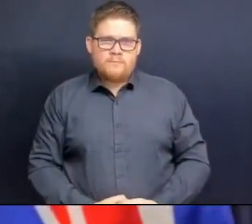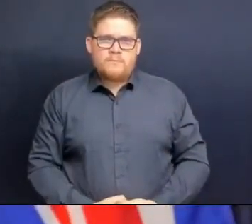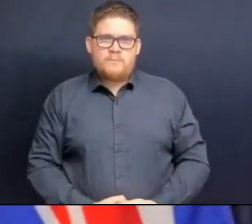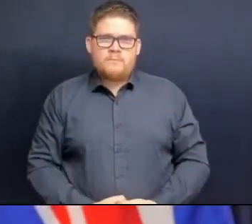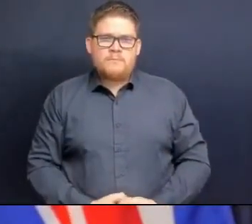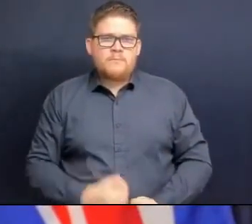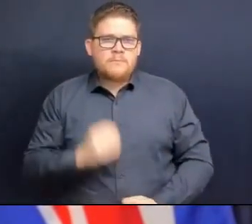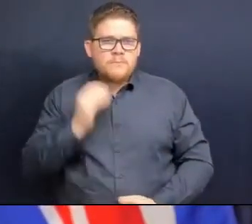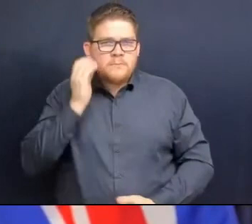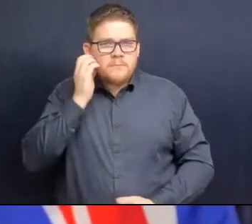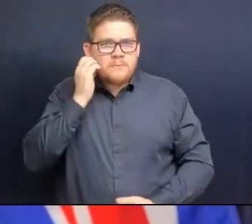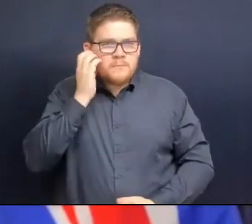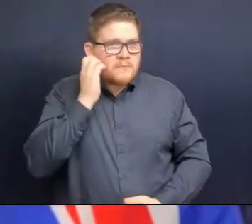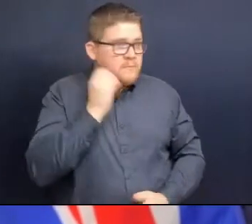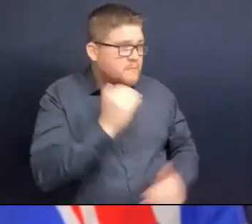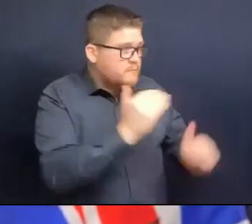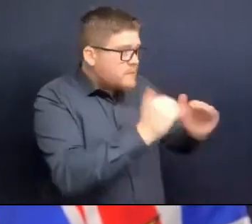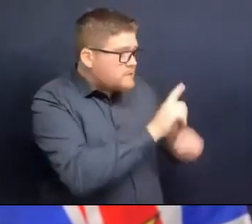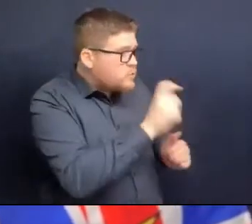go to Richard Zussman, Global News.